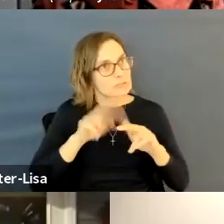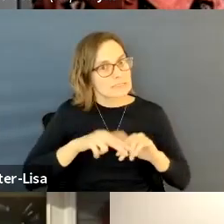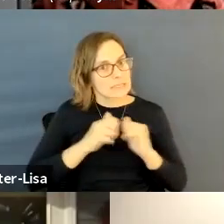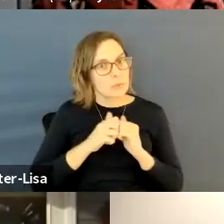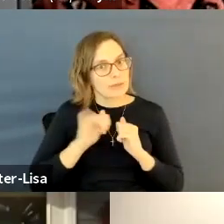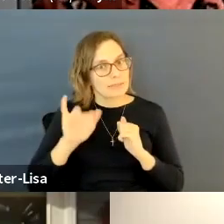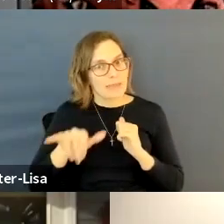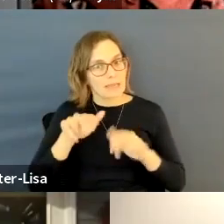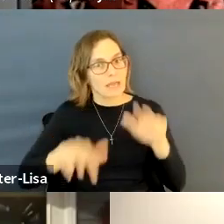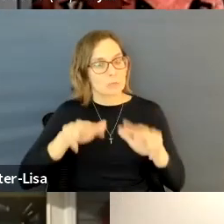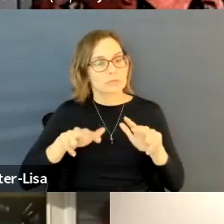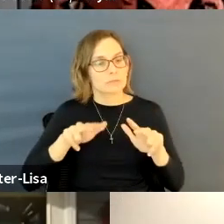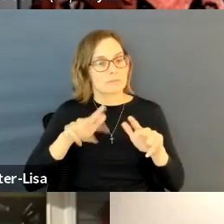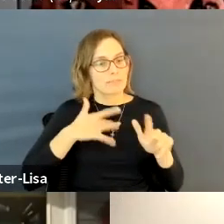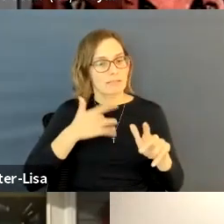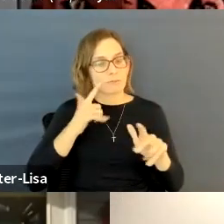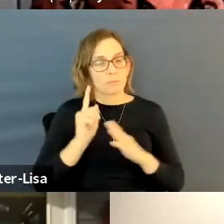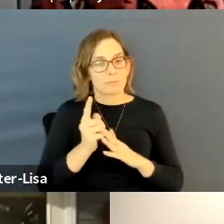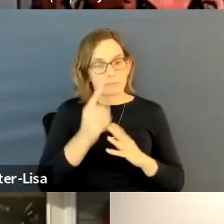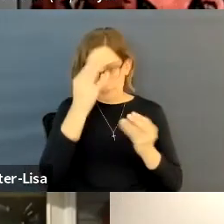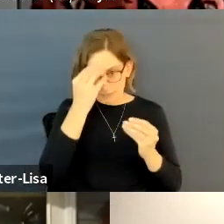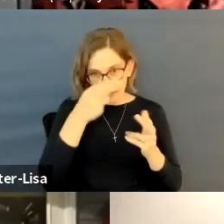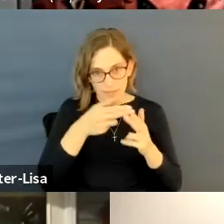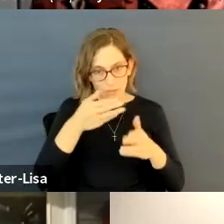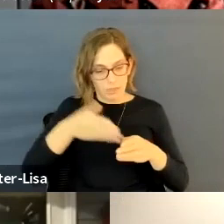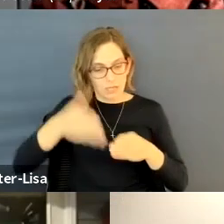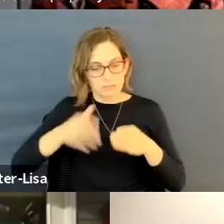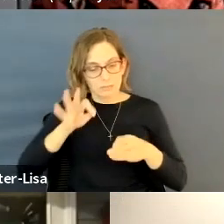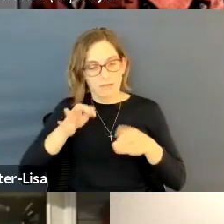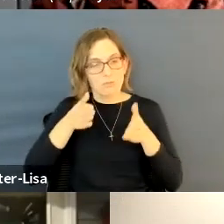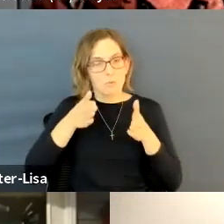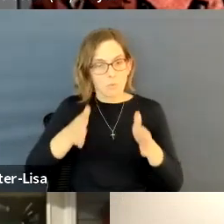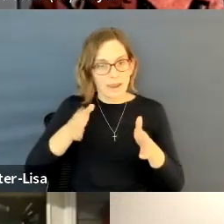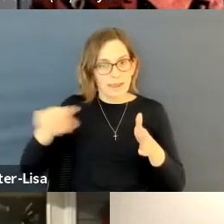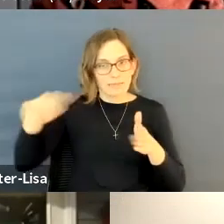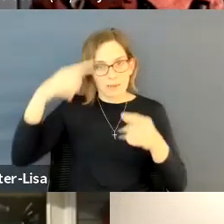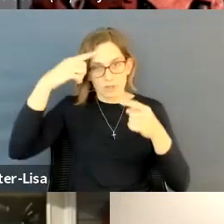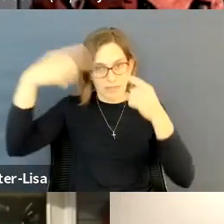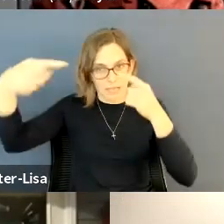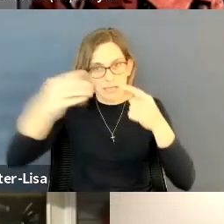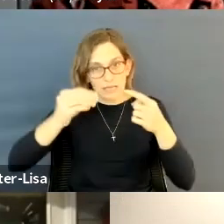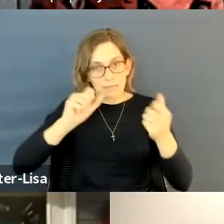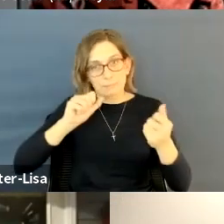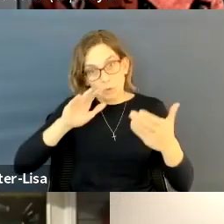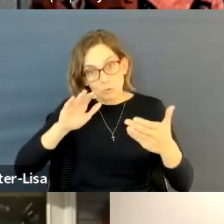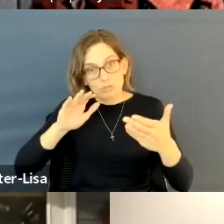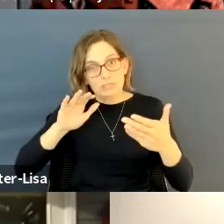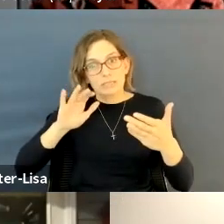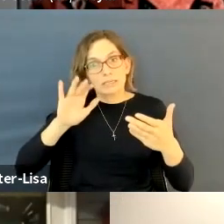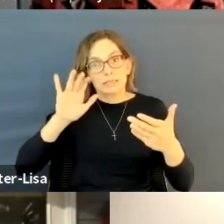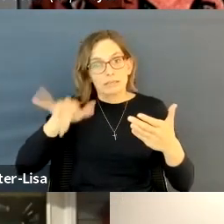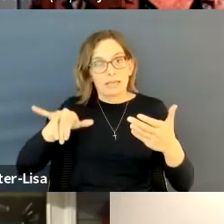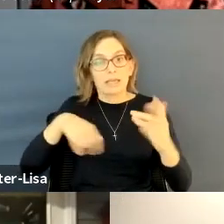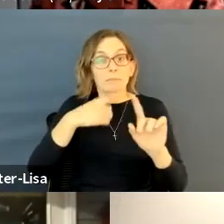discomfort for a minute and think about what the consequences are of the way that they're thinking and approaching that. And at